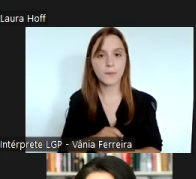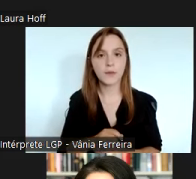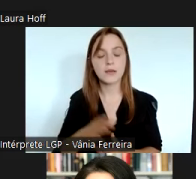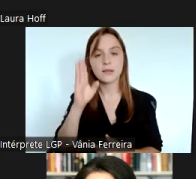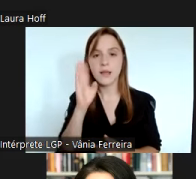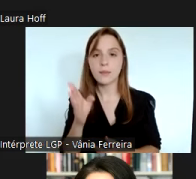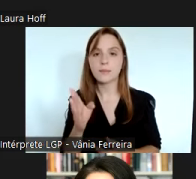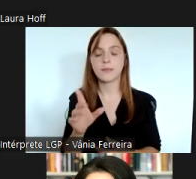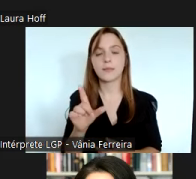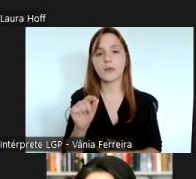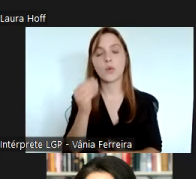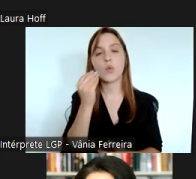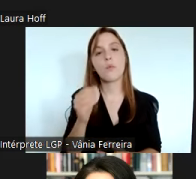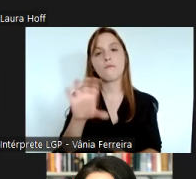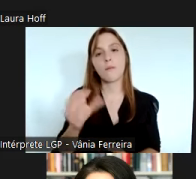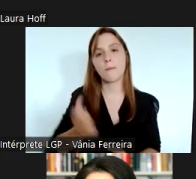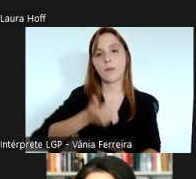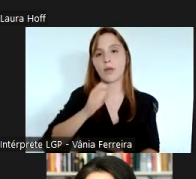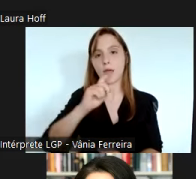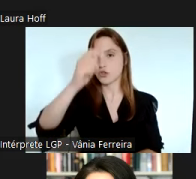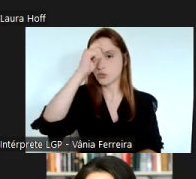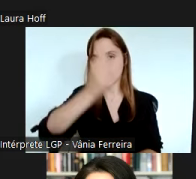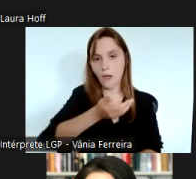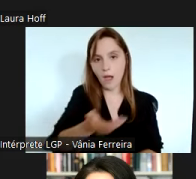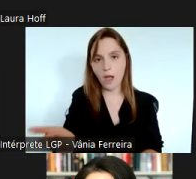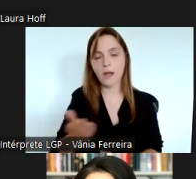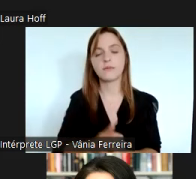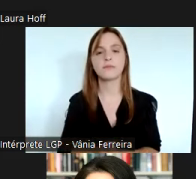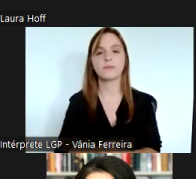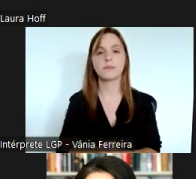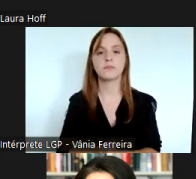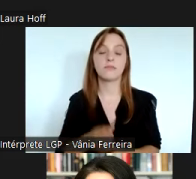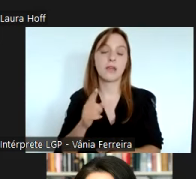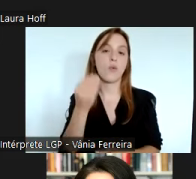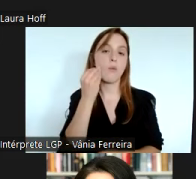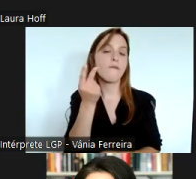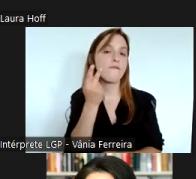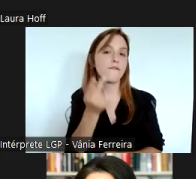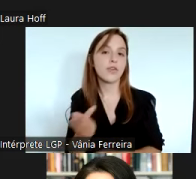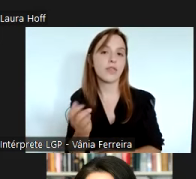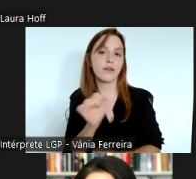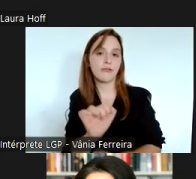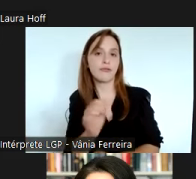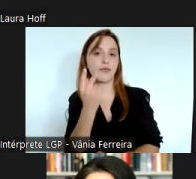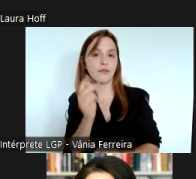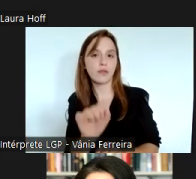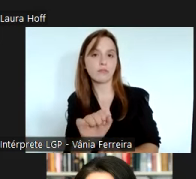them, and to understand that this is how they live their life, and if it's no harm to